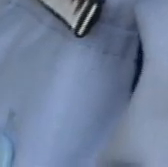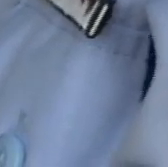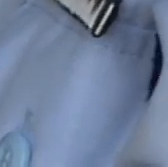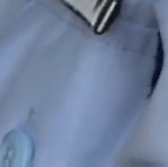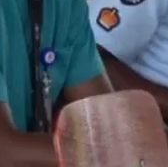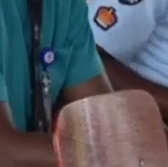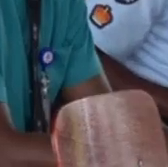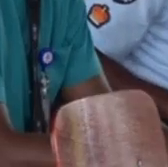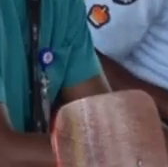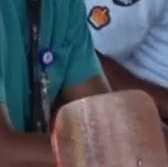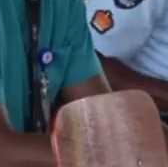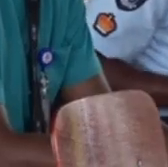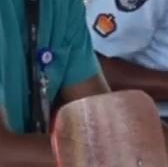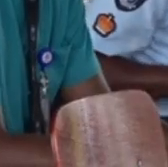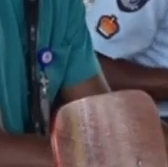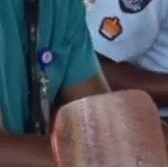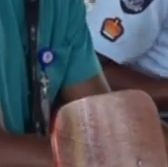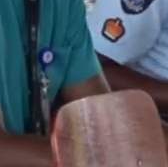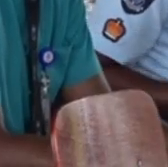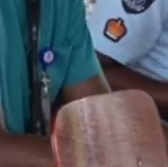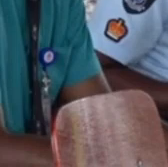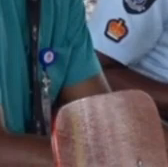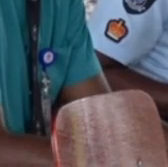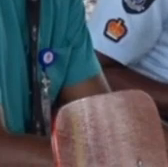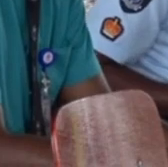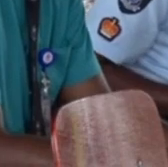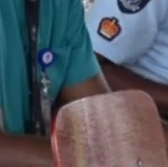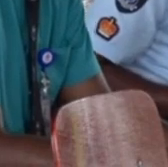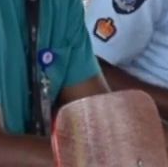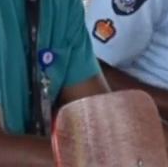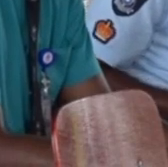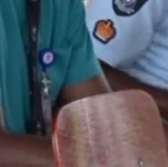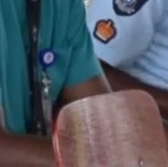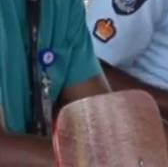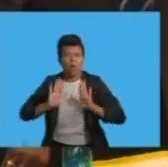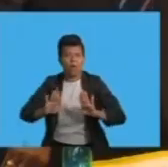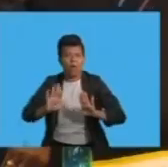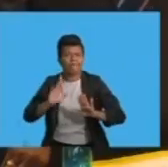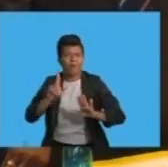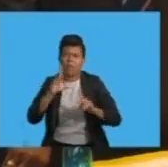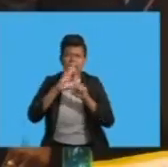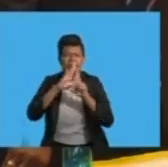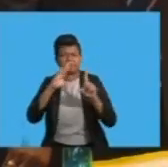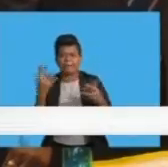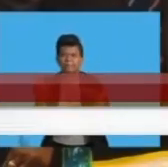officers, 3 are from the Southern Division and 1 from the East. For the North, we have